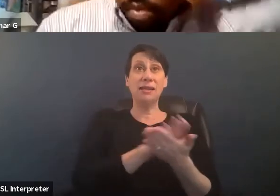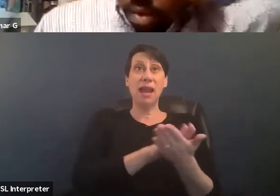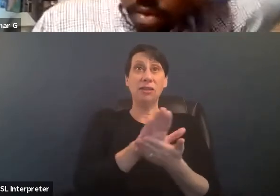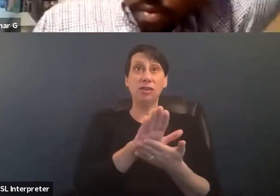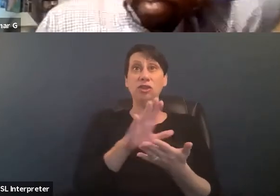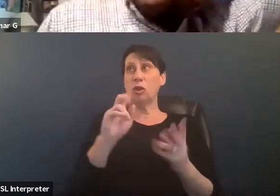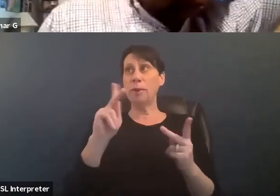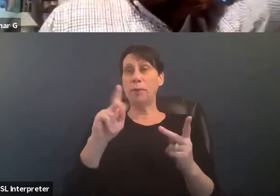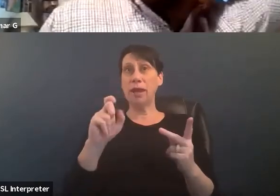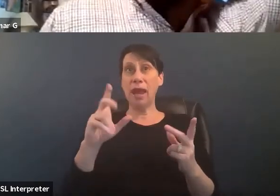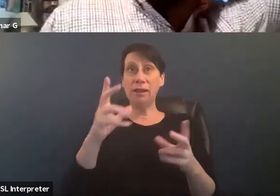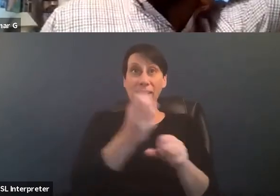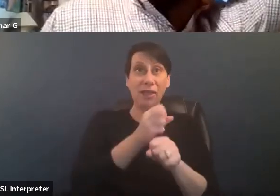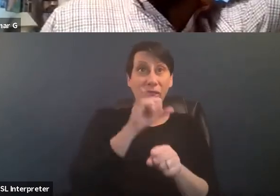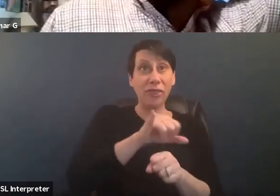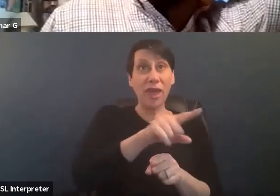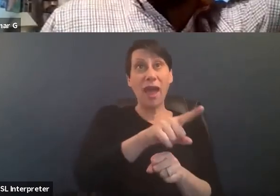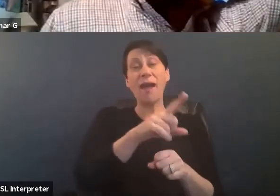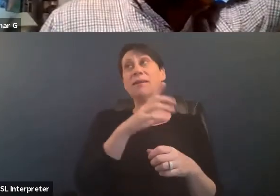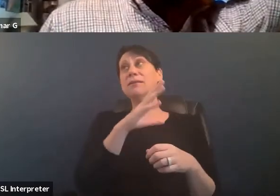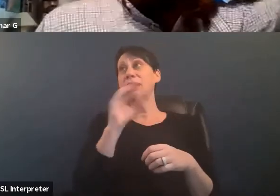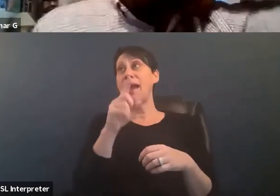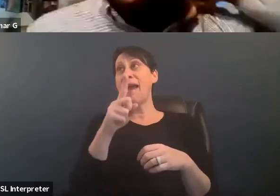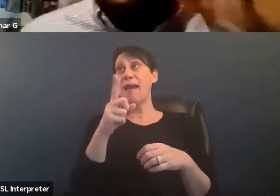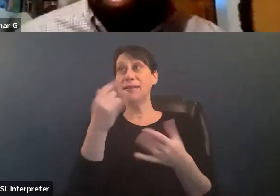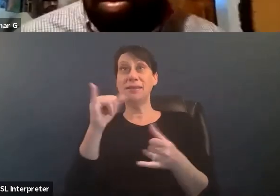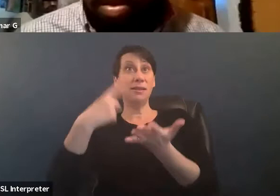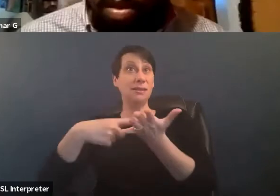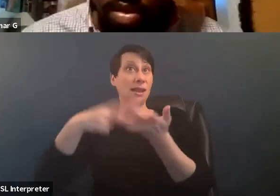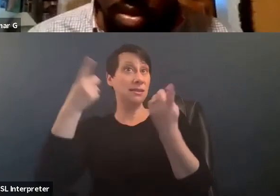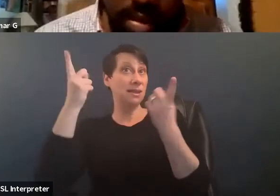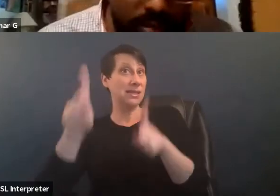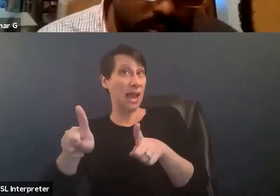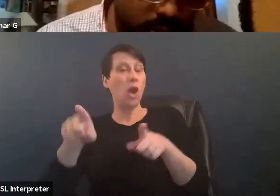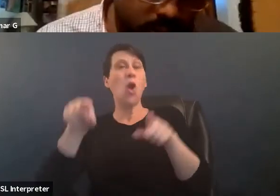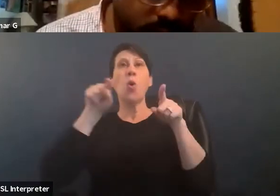world, and also still be talking about consent.